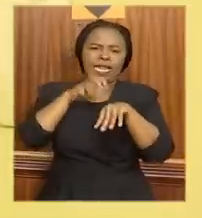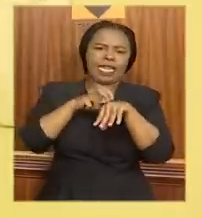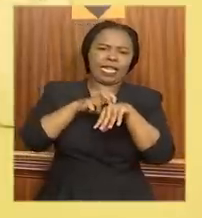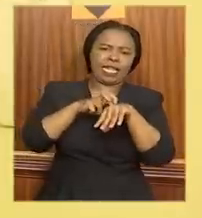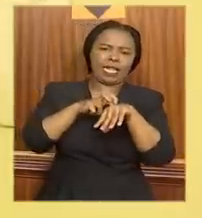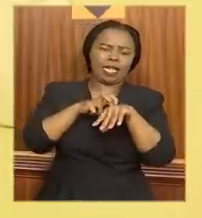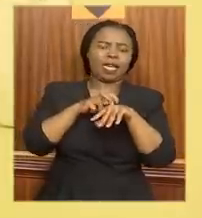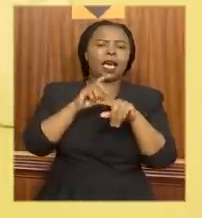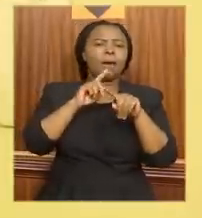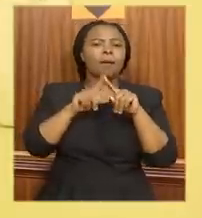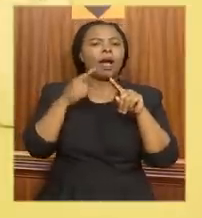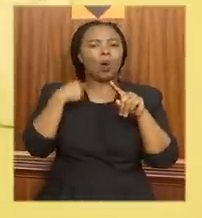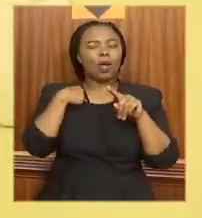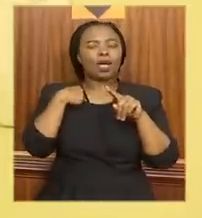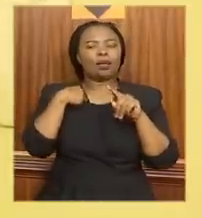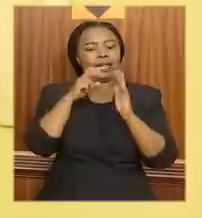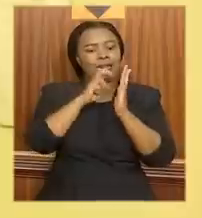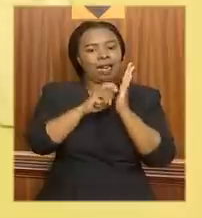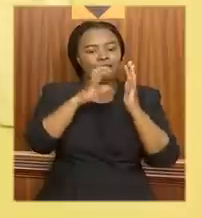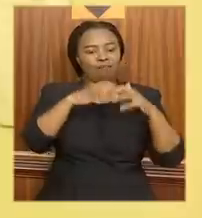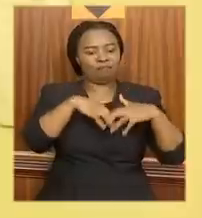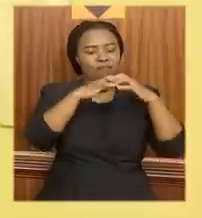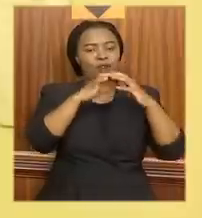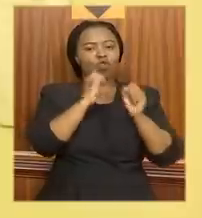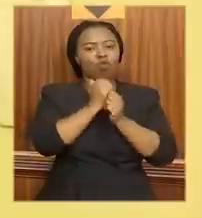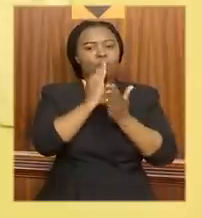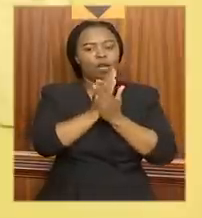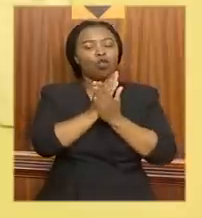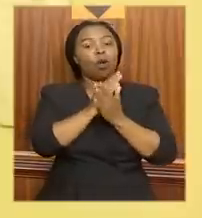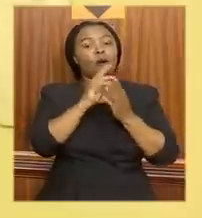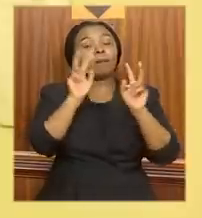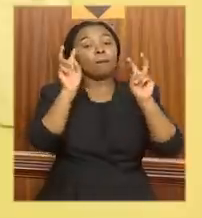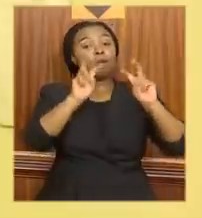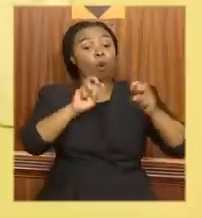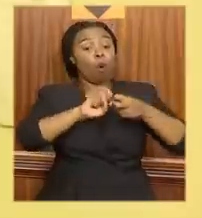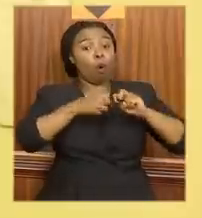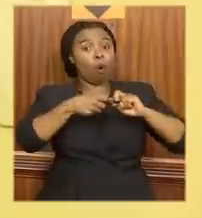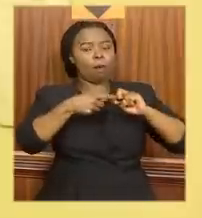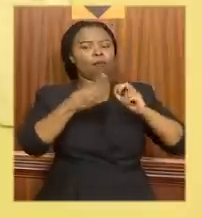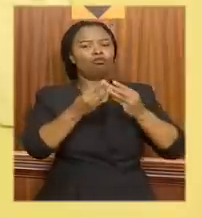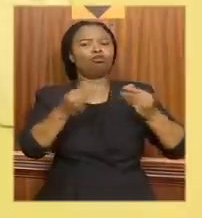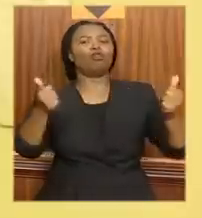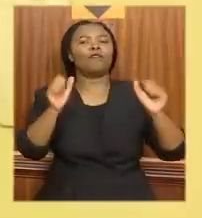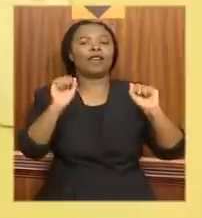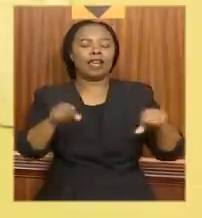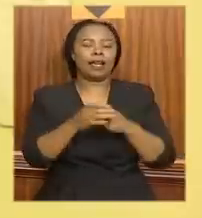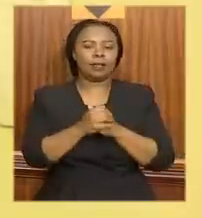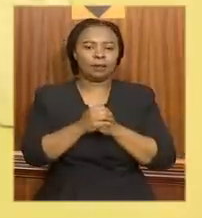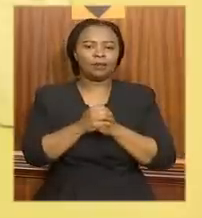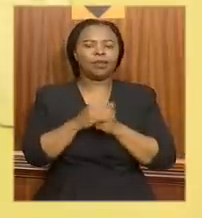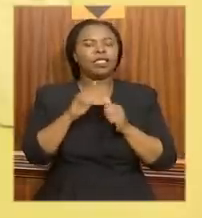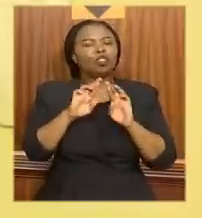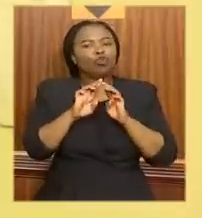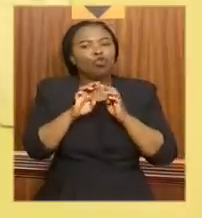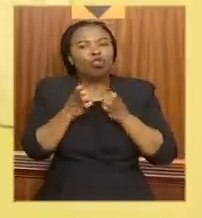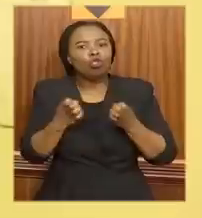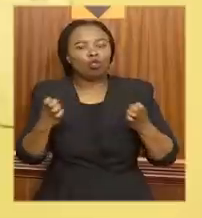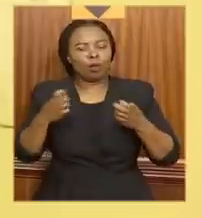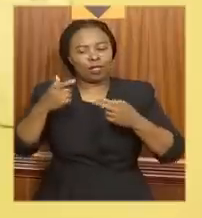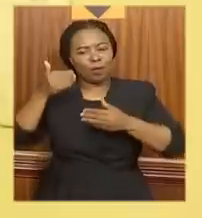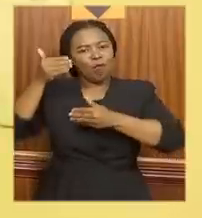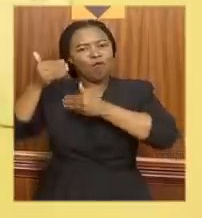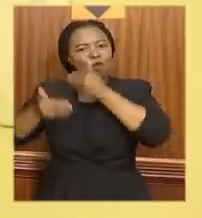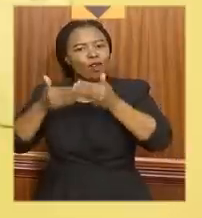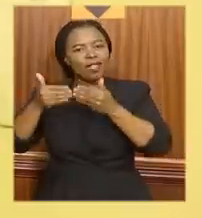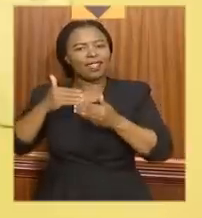regulations that should help in resolving our energy crisis. We have all the instruments and processes that we